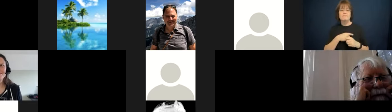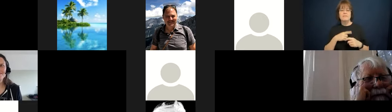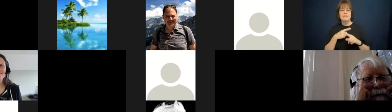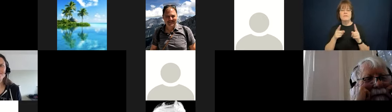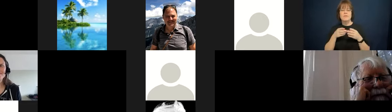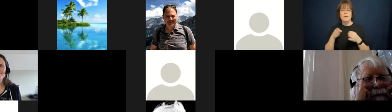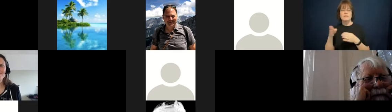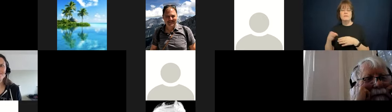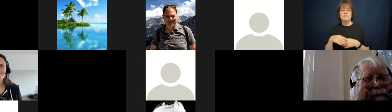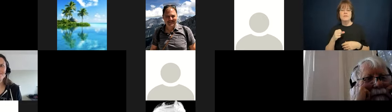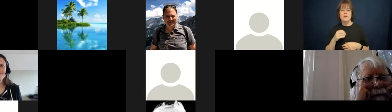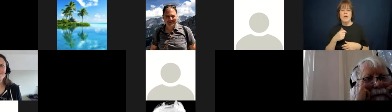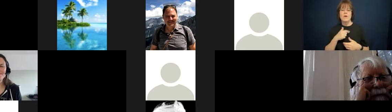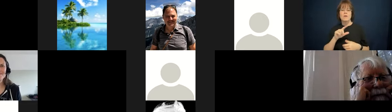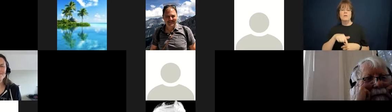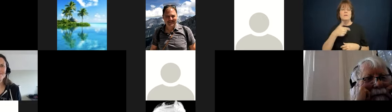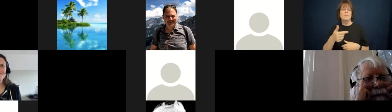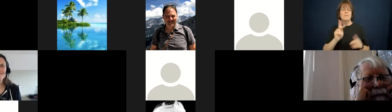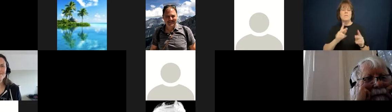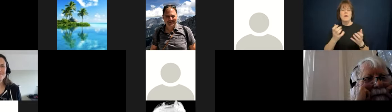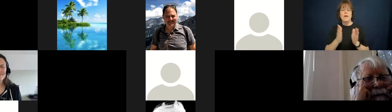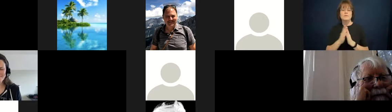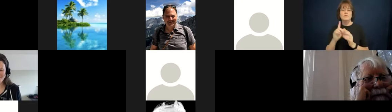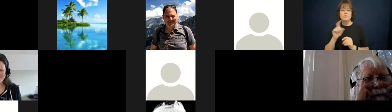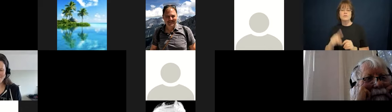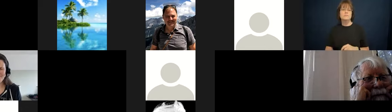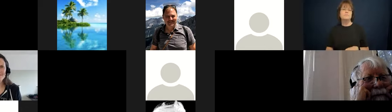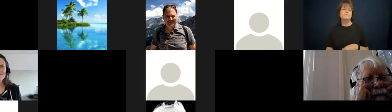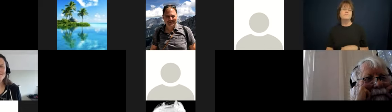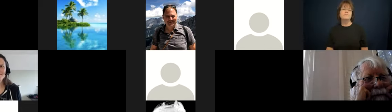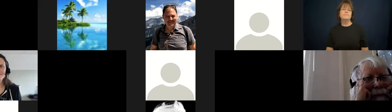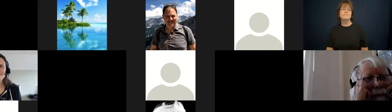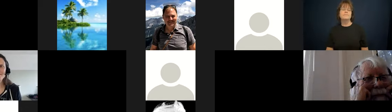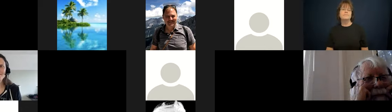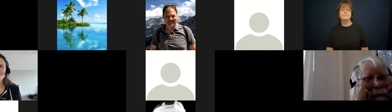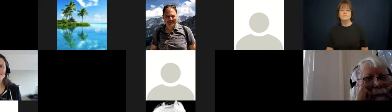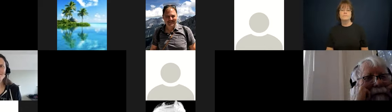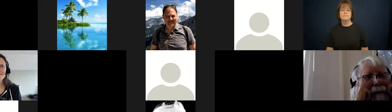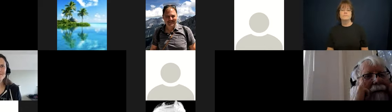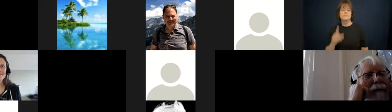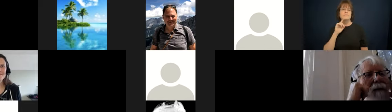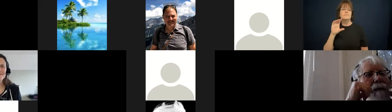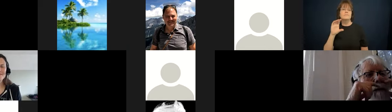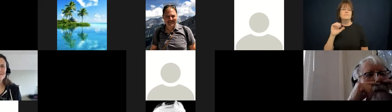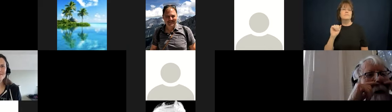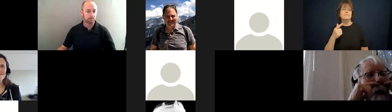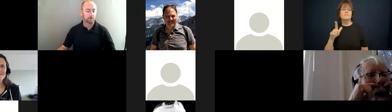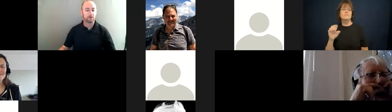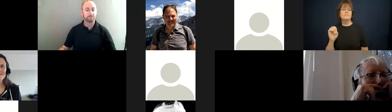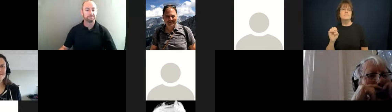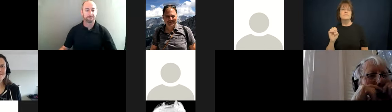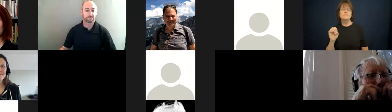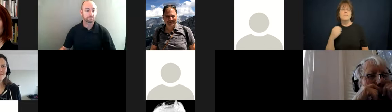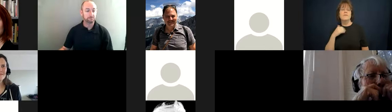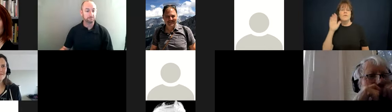we often do. So I'll turn over the floor to people who want to ask questions. I think Cagle has a question, or she has